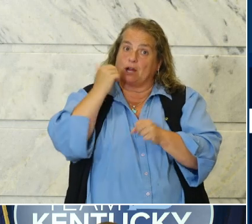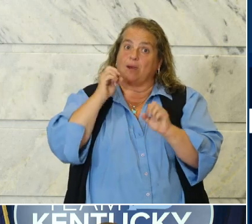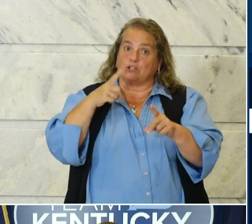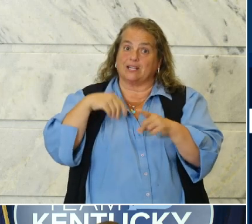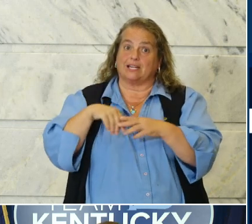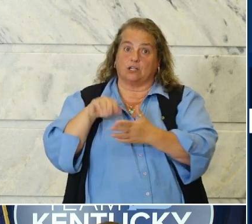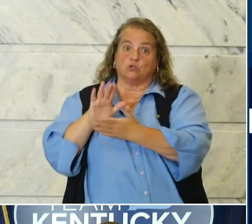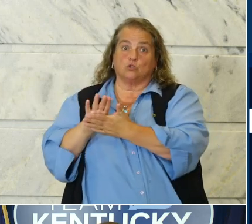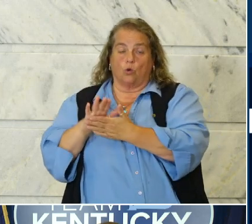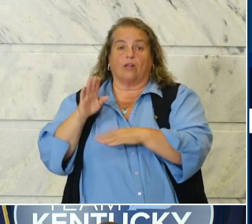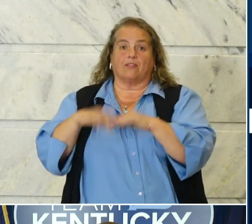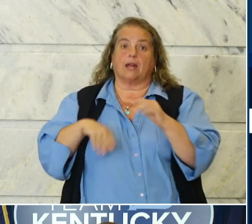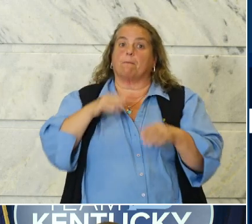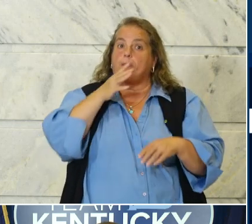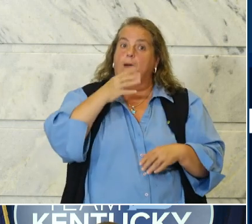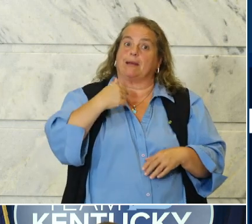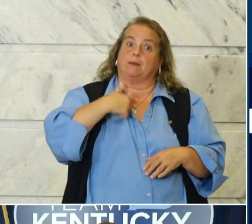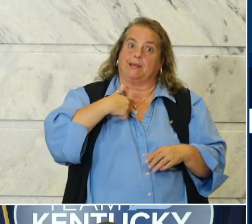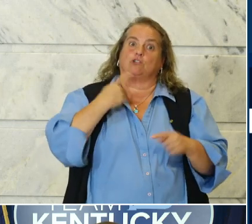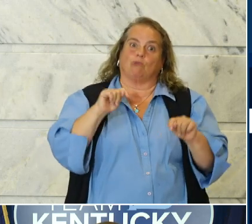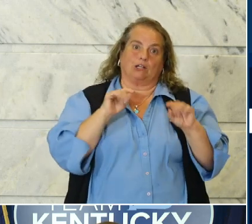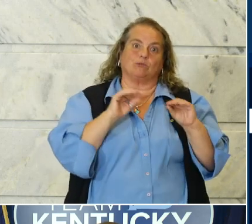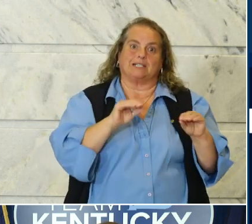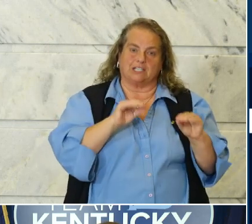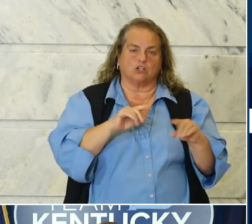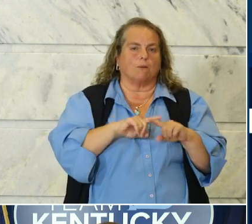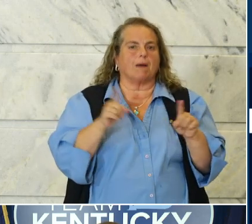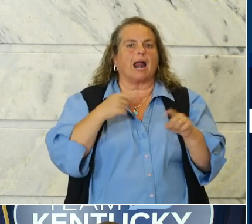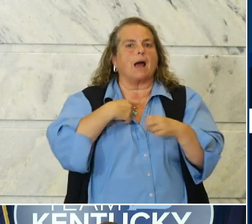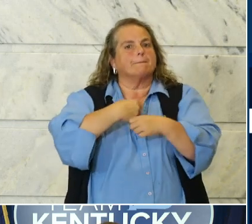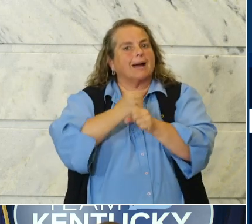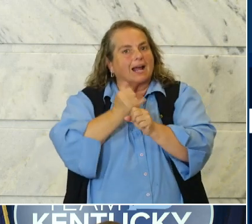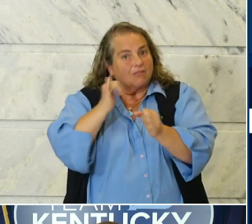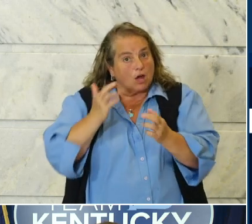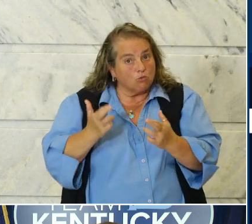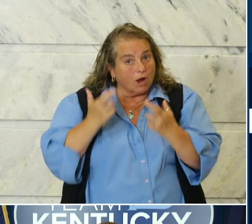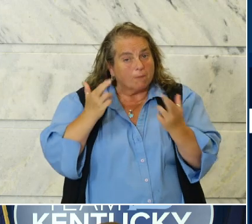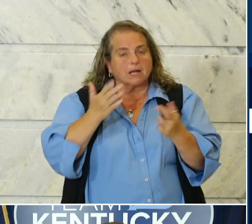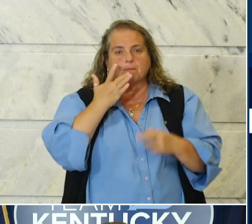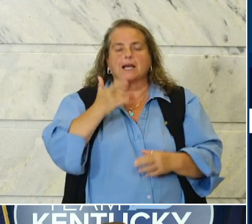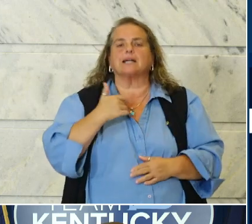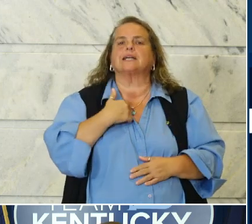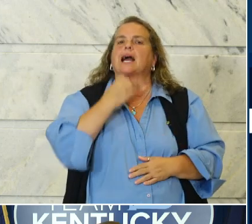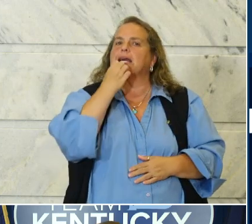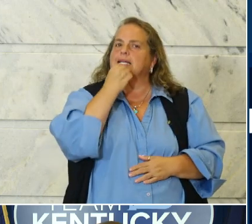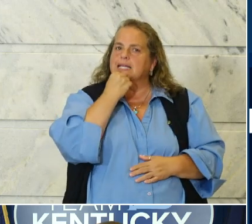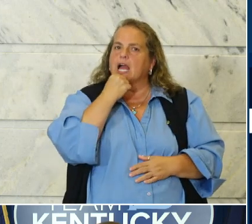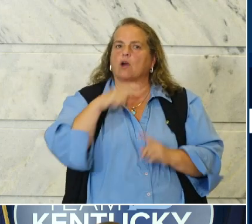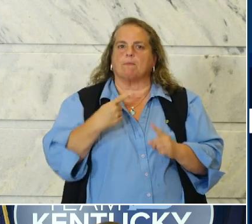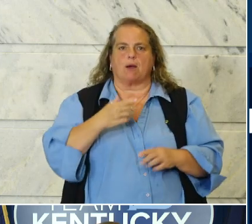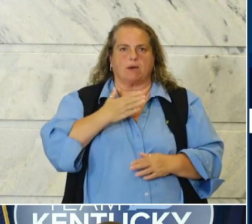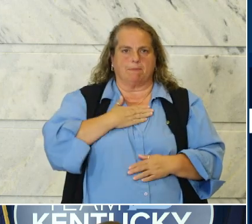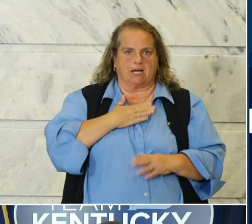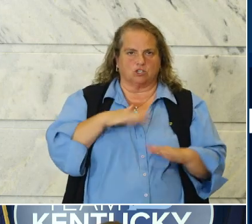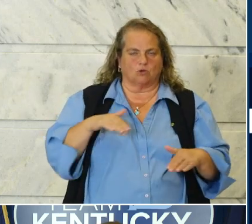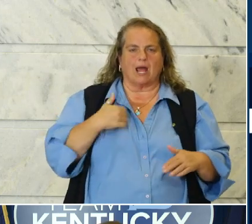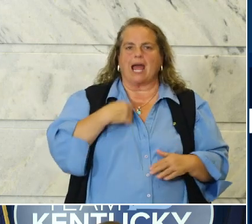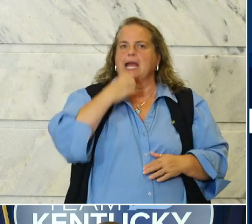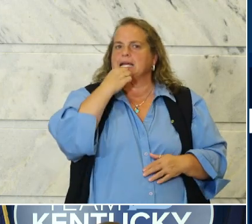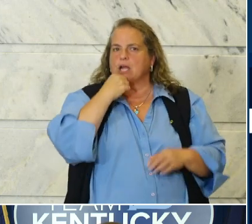making that recommendation because I care about my kids, I care about yours, I care about their teachers